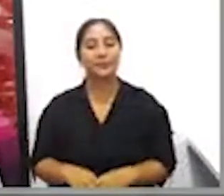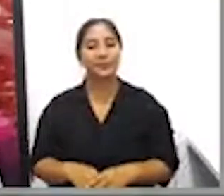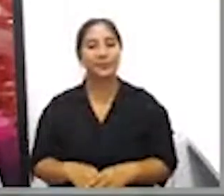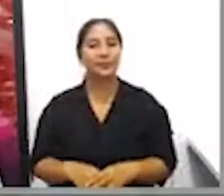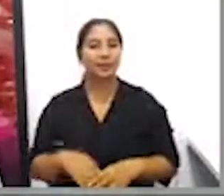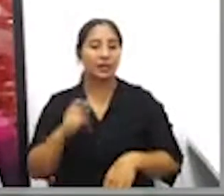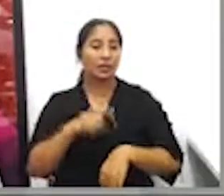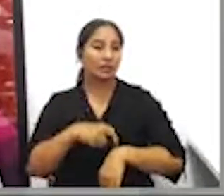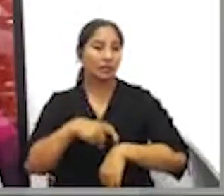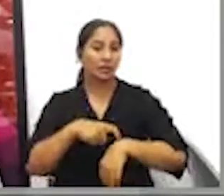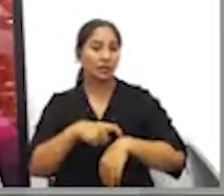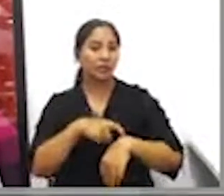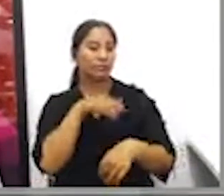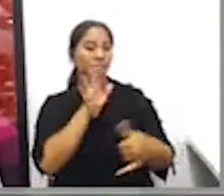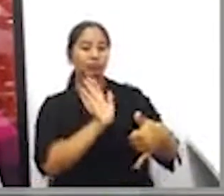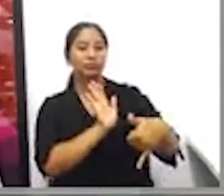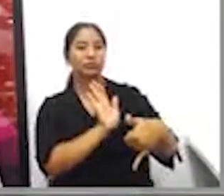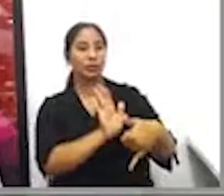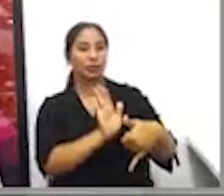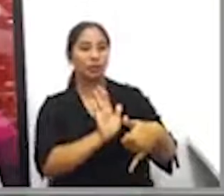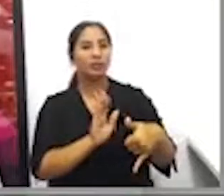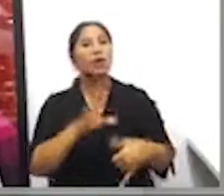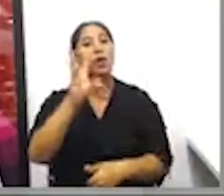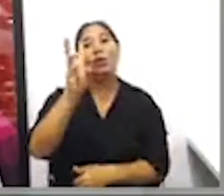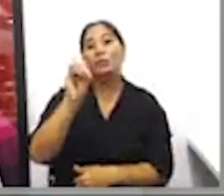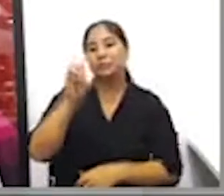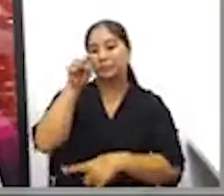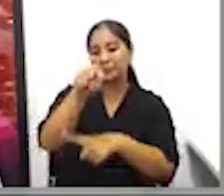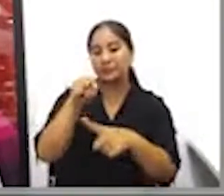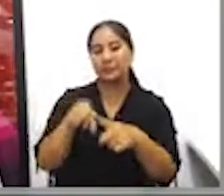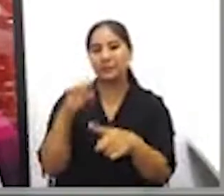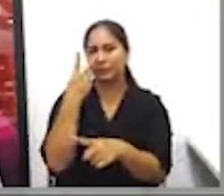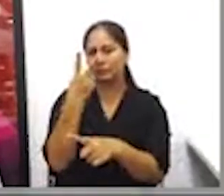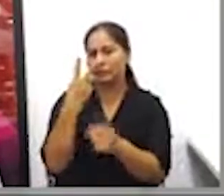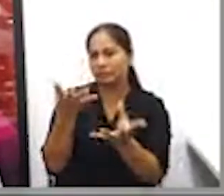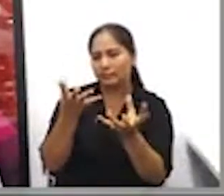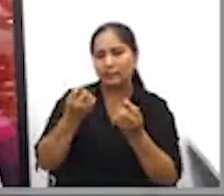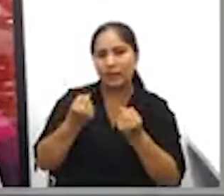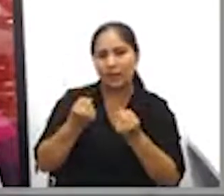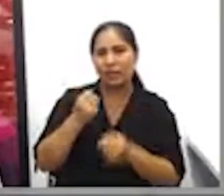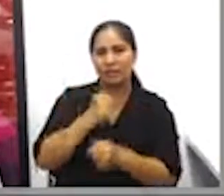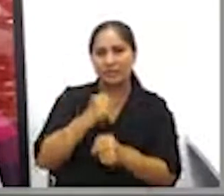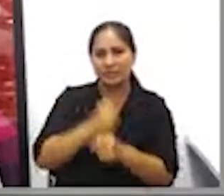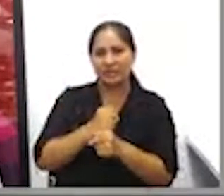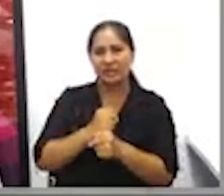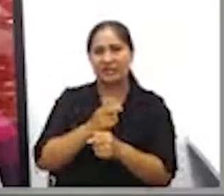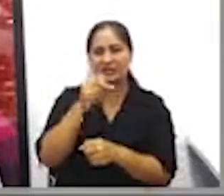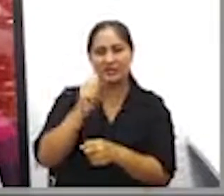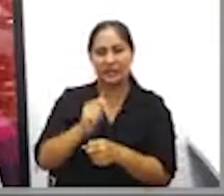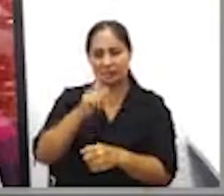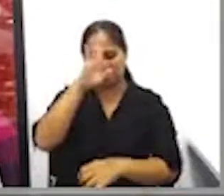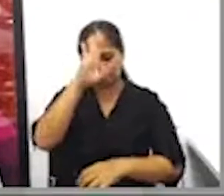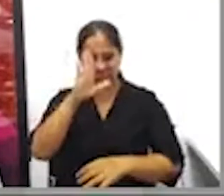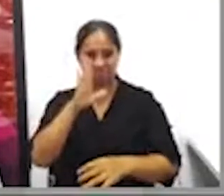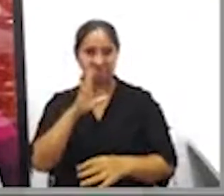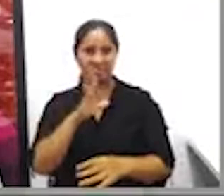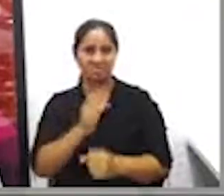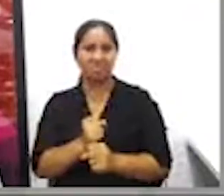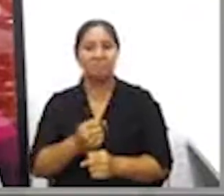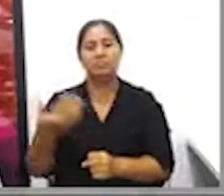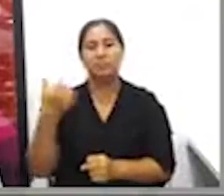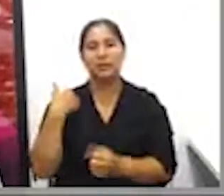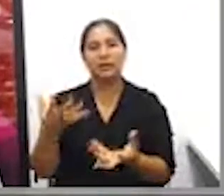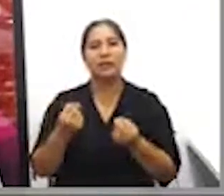Women, on the other hand, believe they have to have 100% of the qualifications or they